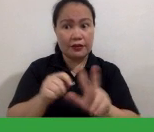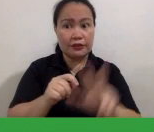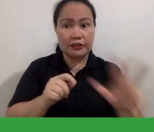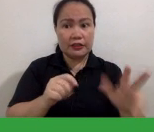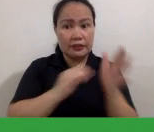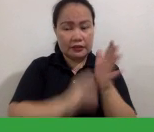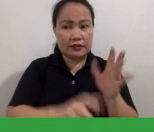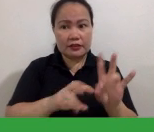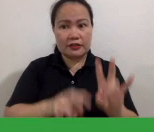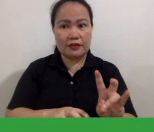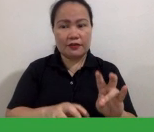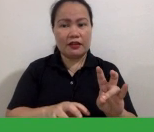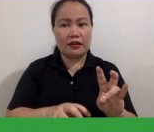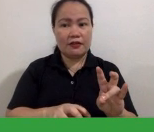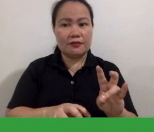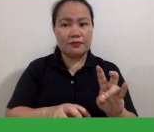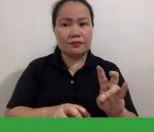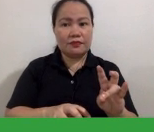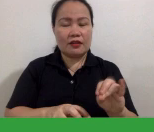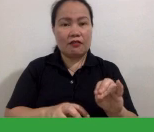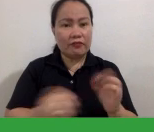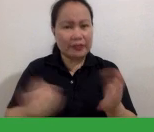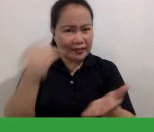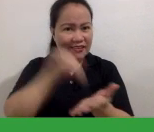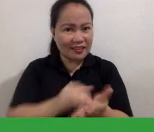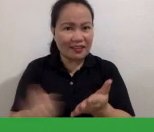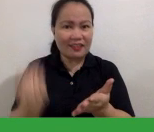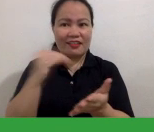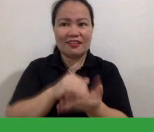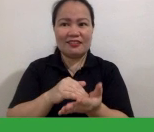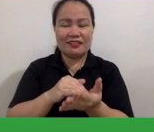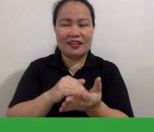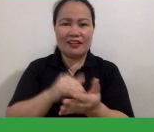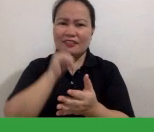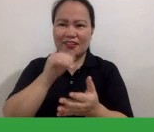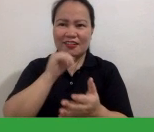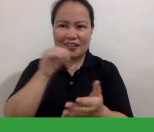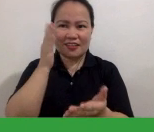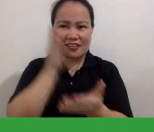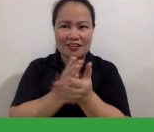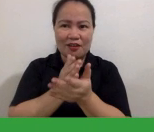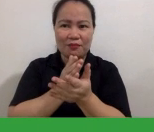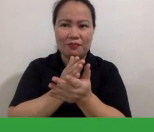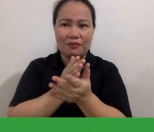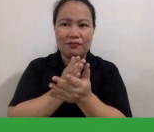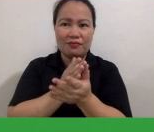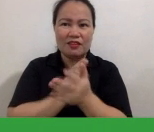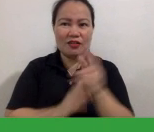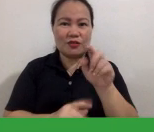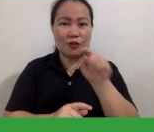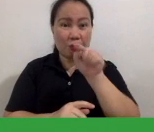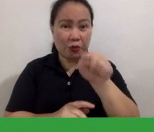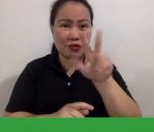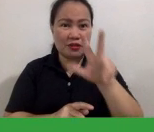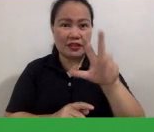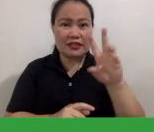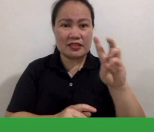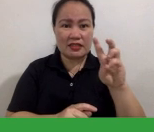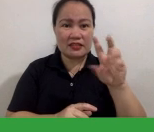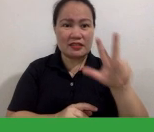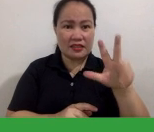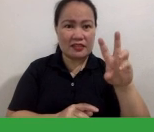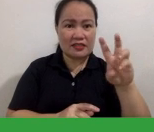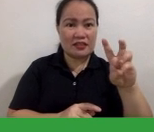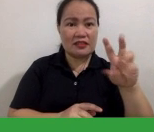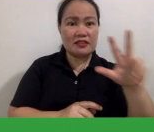that is 33. Subtract, that is 7. Next, borrow ulit tayo 0. 70 divided by 11, that is 6.